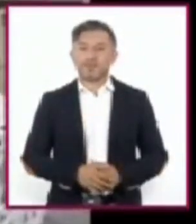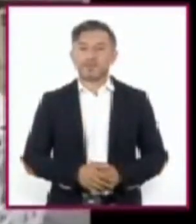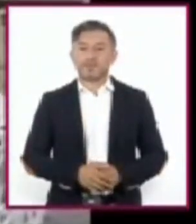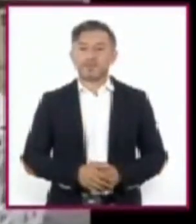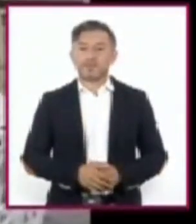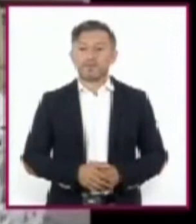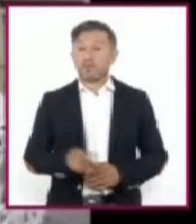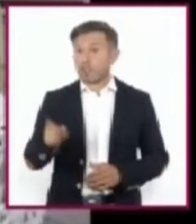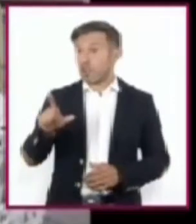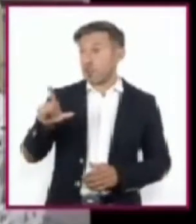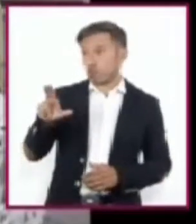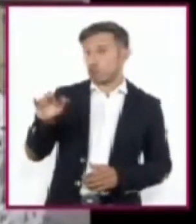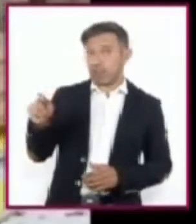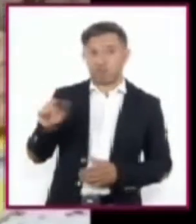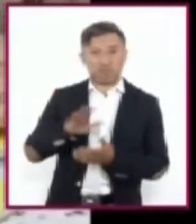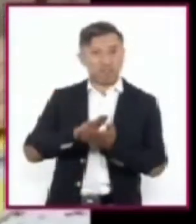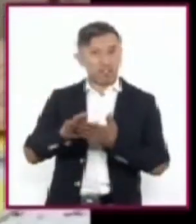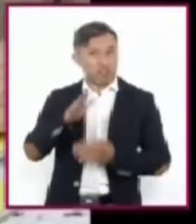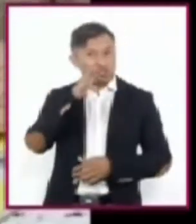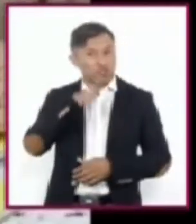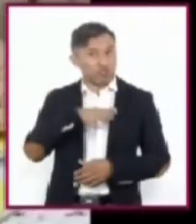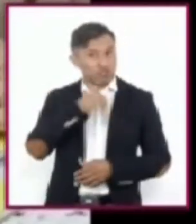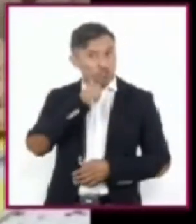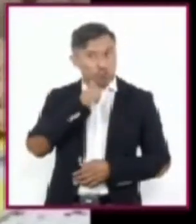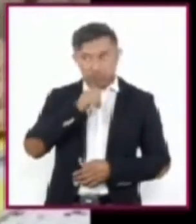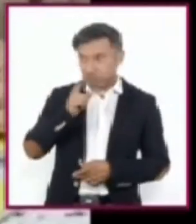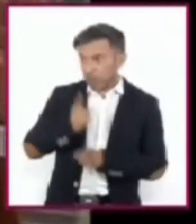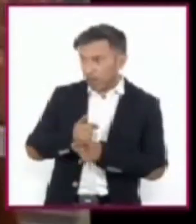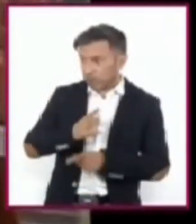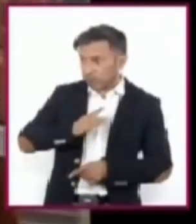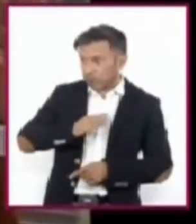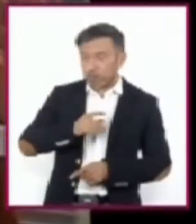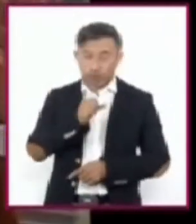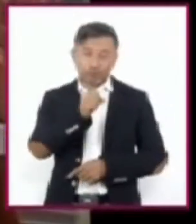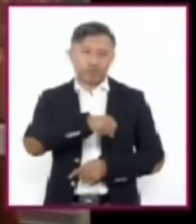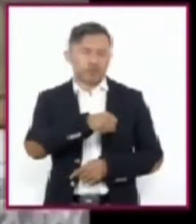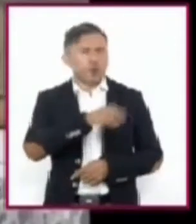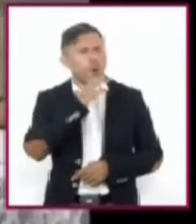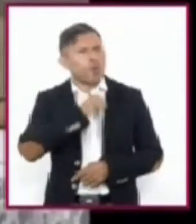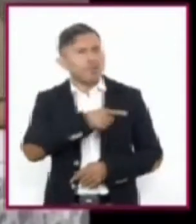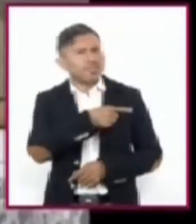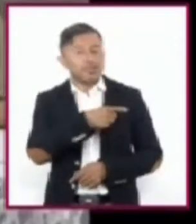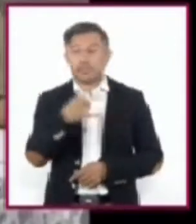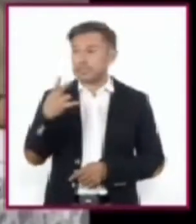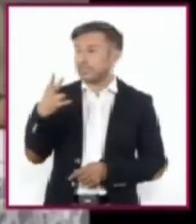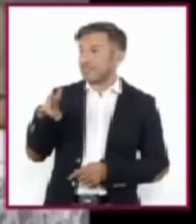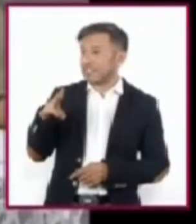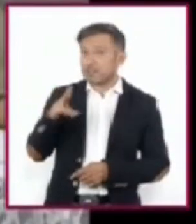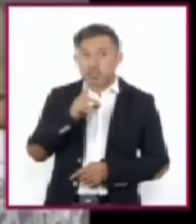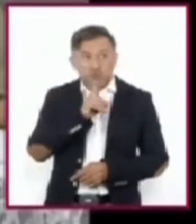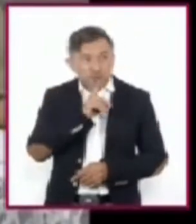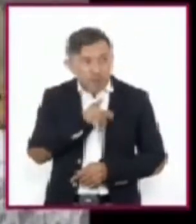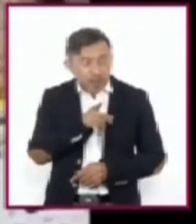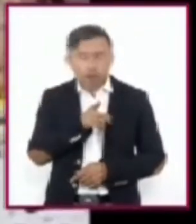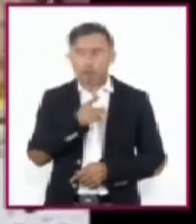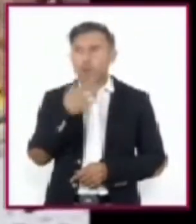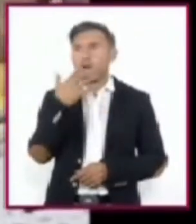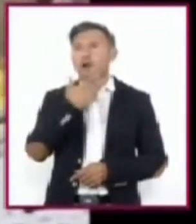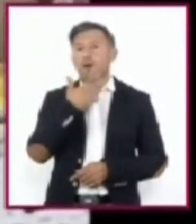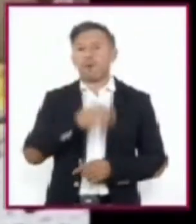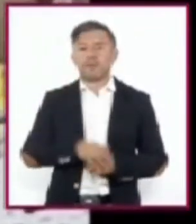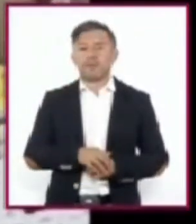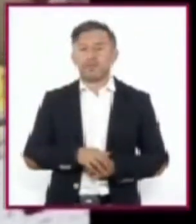Lucia's a very nice girl, isn't she? Yes, she is. How old is she? I think she's 17. Really? Wow. Yeah. What do you